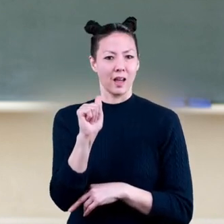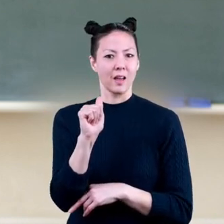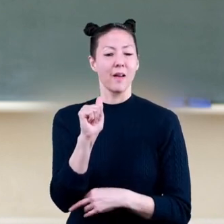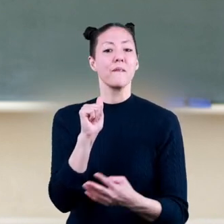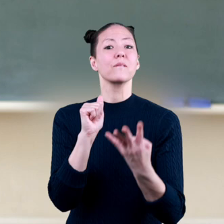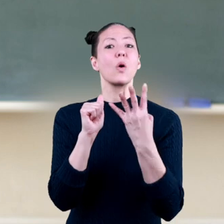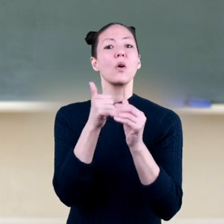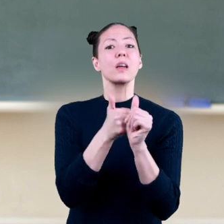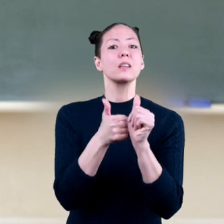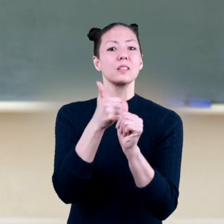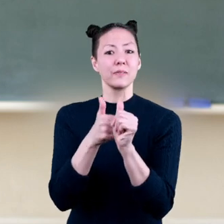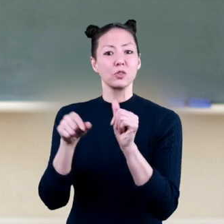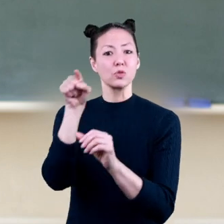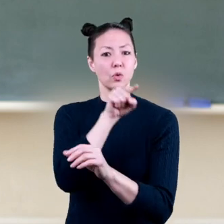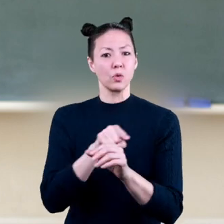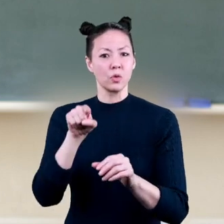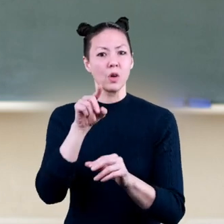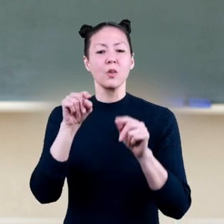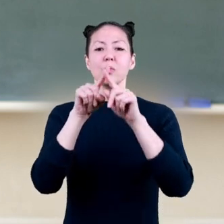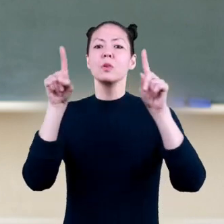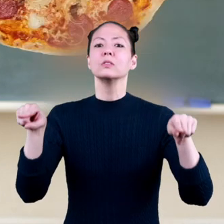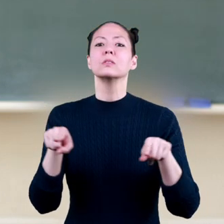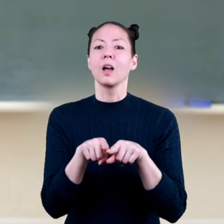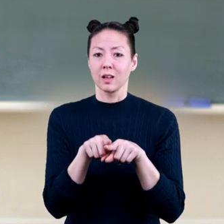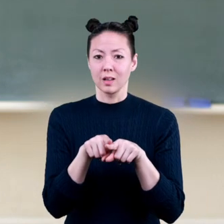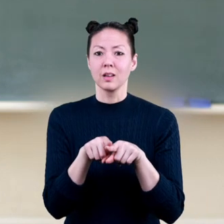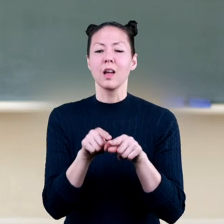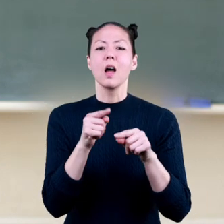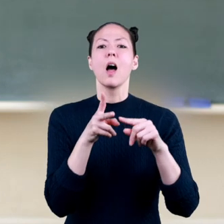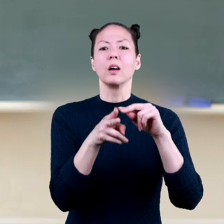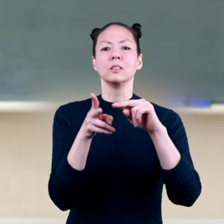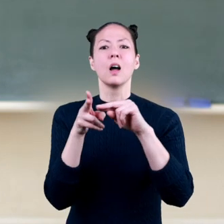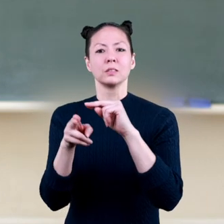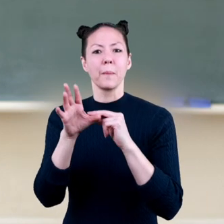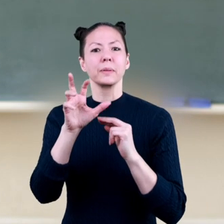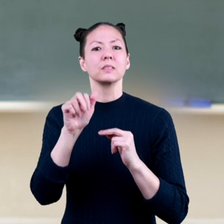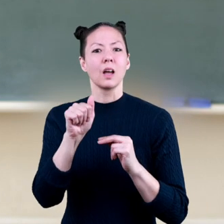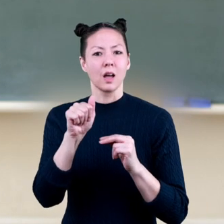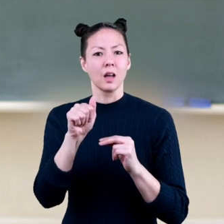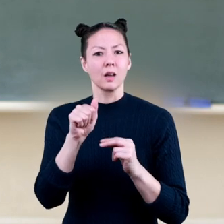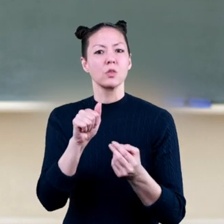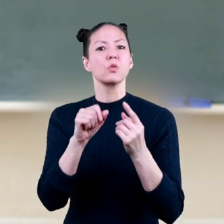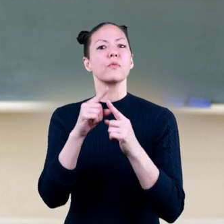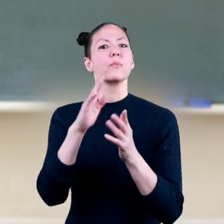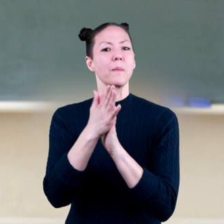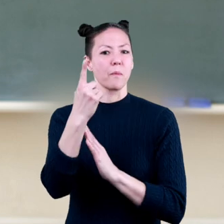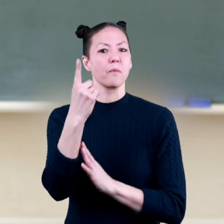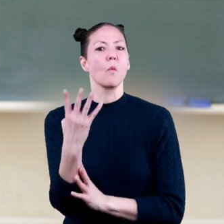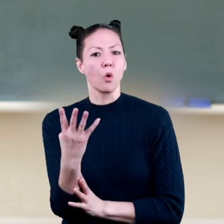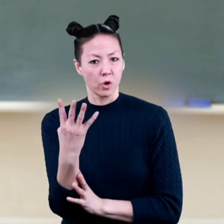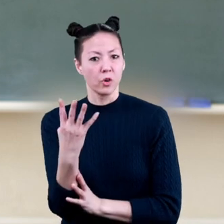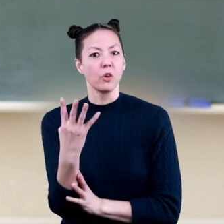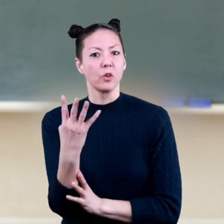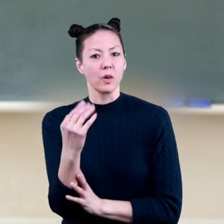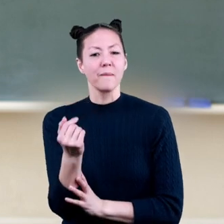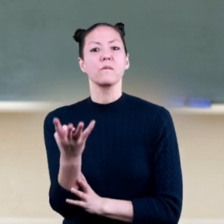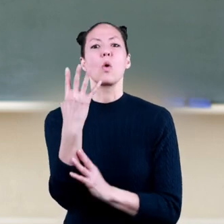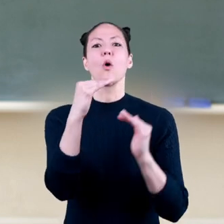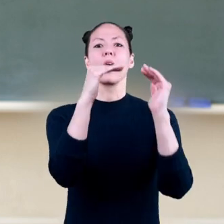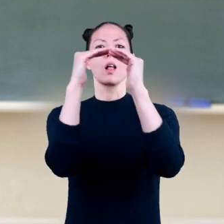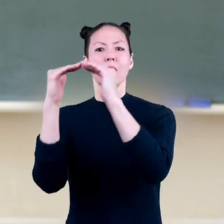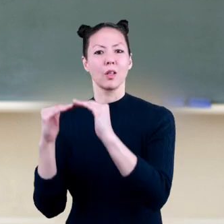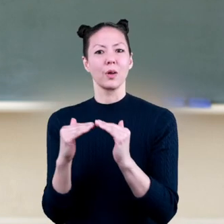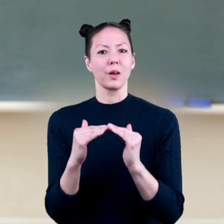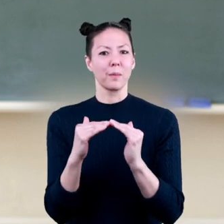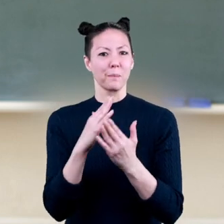A fourth of each circle and rectangle is a different color. You can also cut the pizza into quarters or fourths to make four